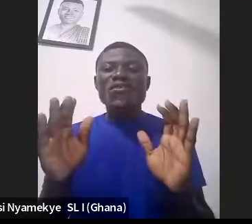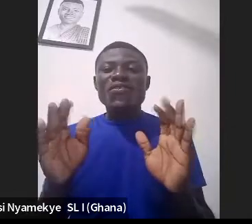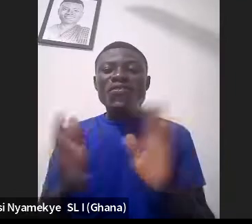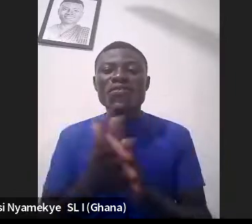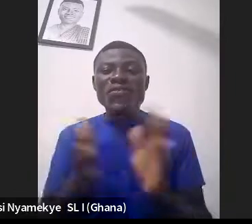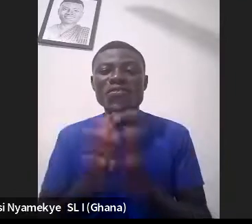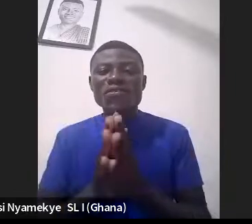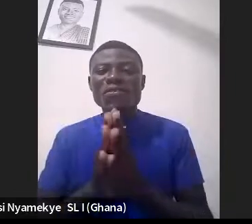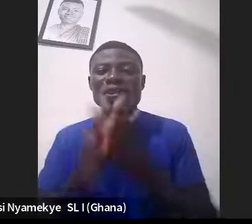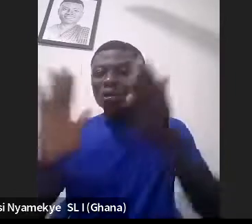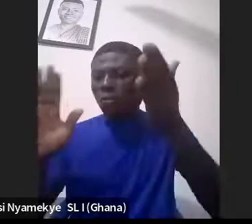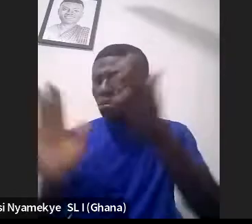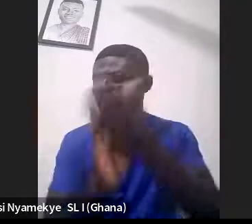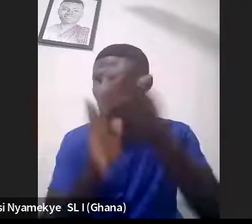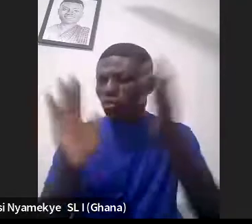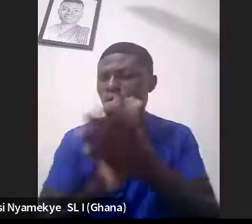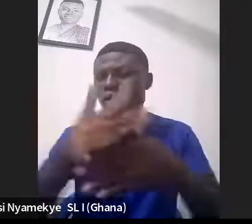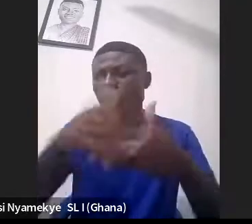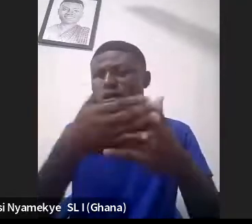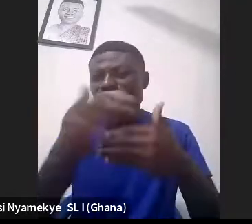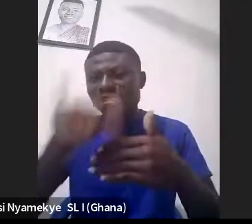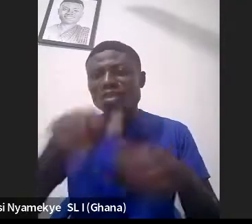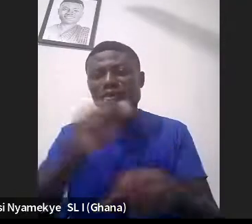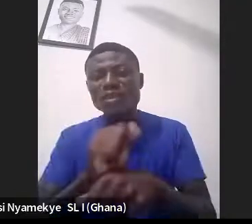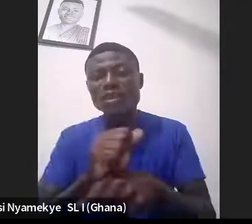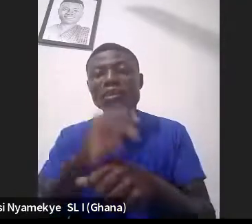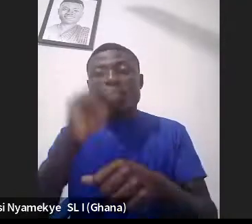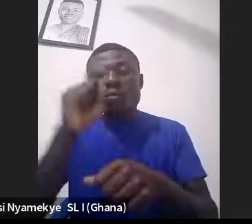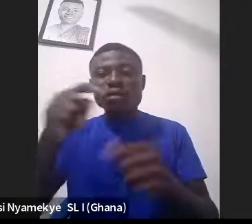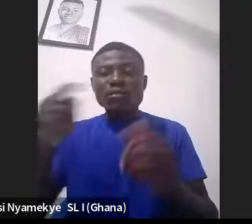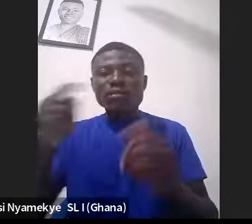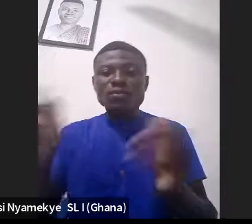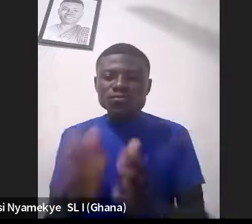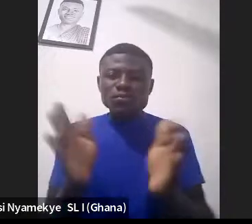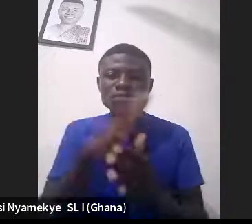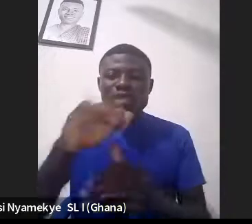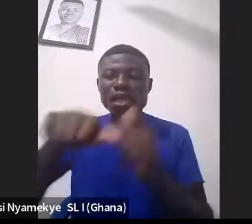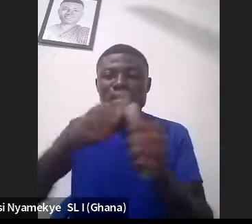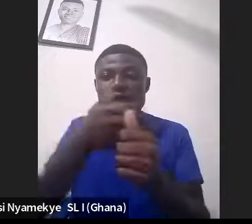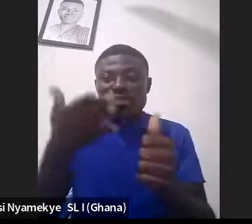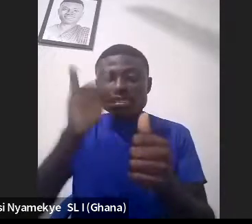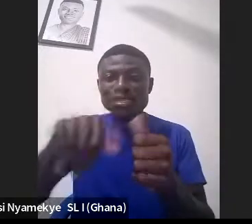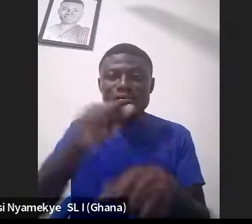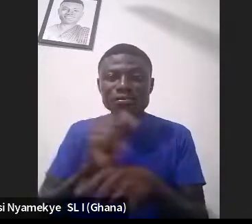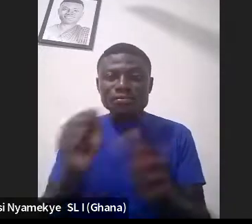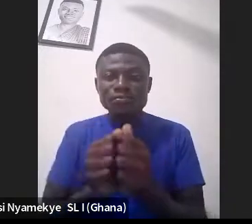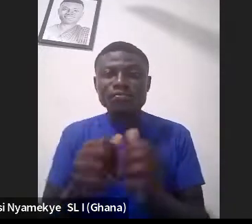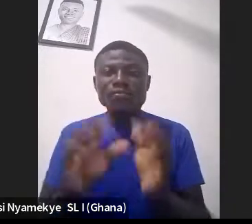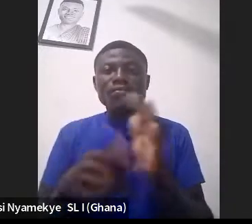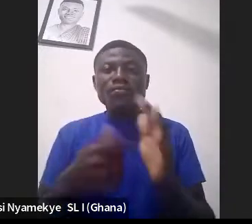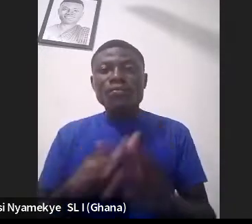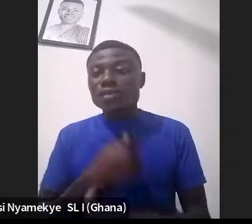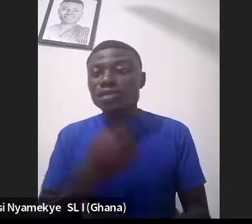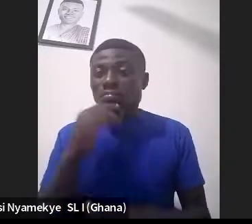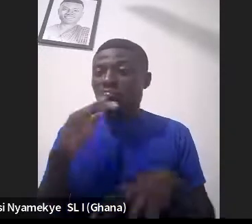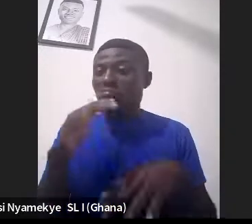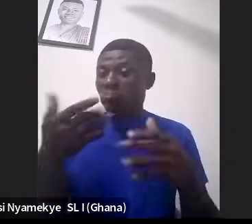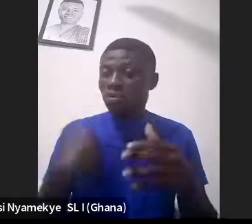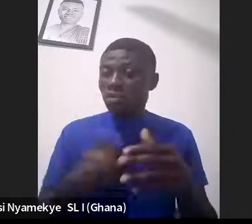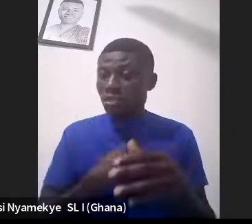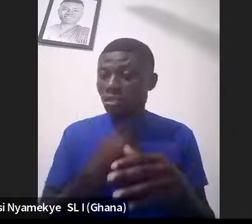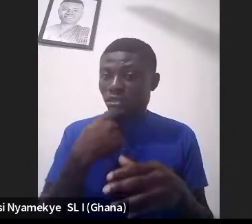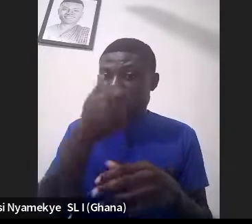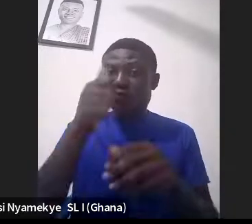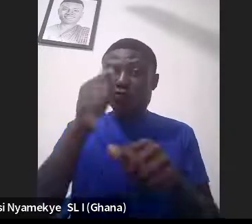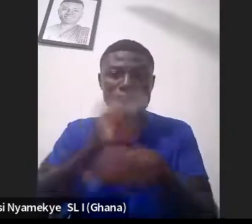praised for all the little things, right? Exactly. And then we said, well, we're gonna see if we can do something bigger. So we